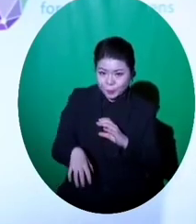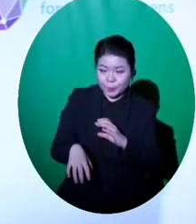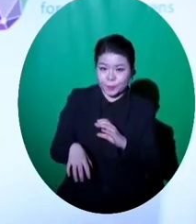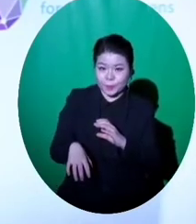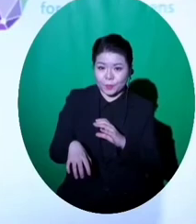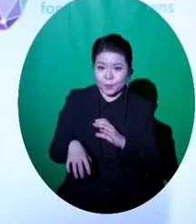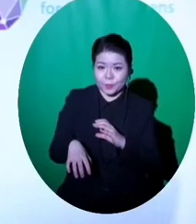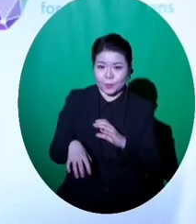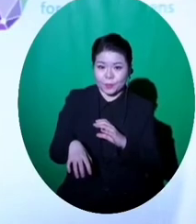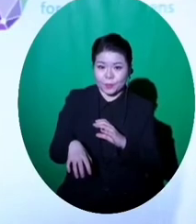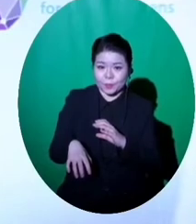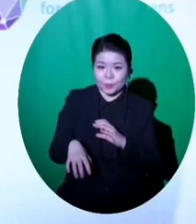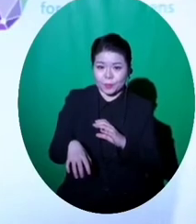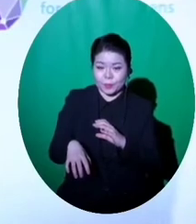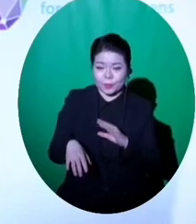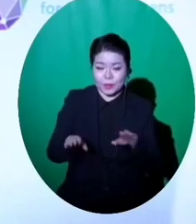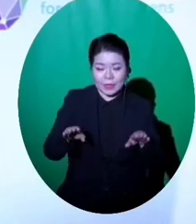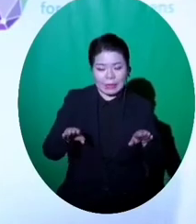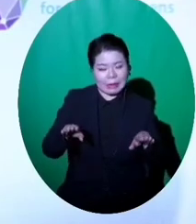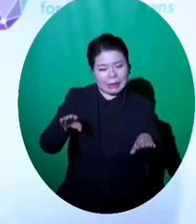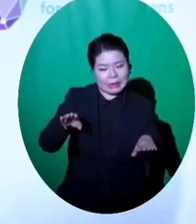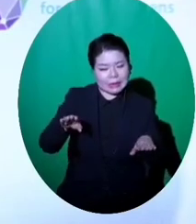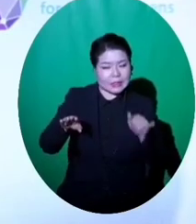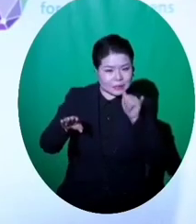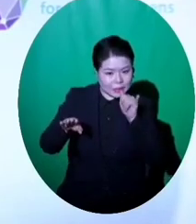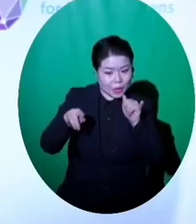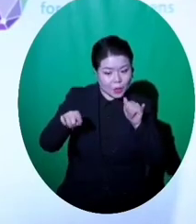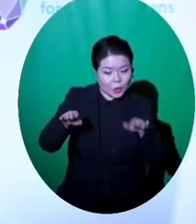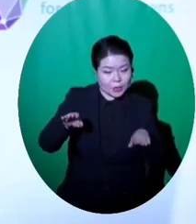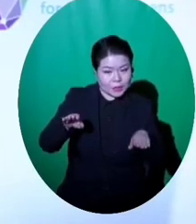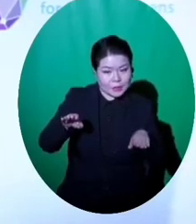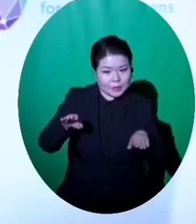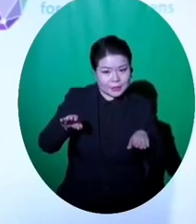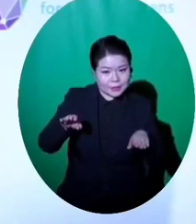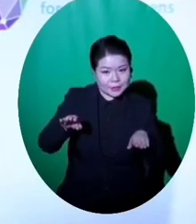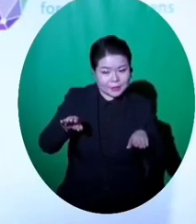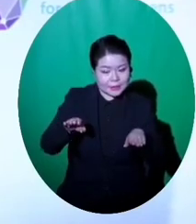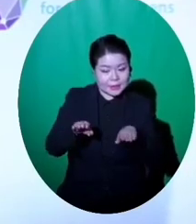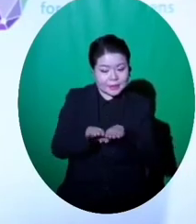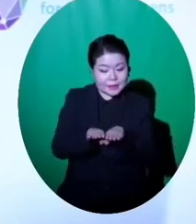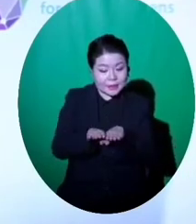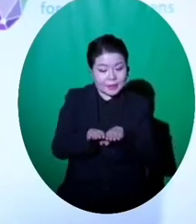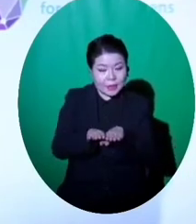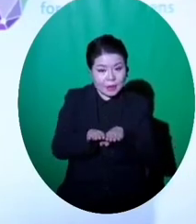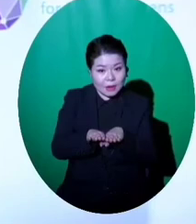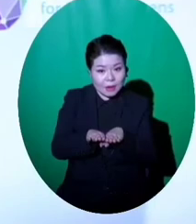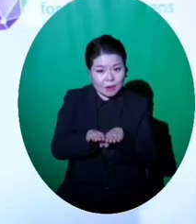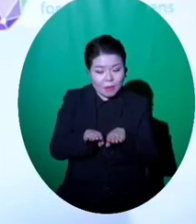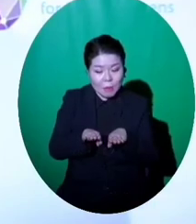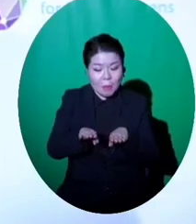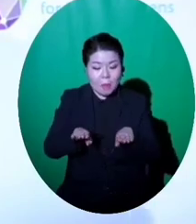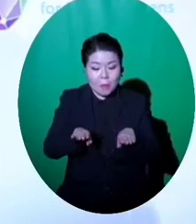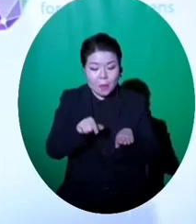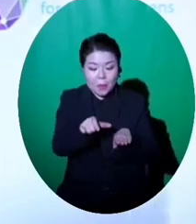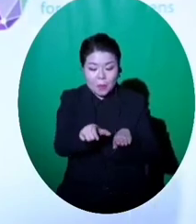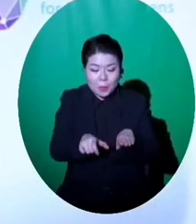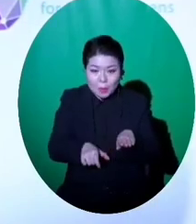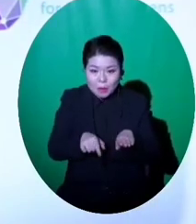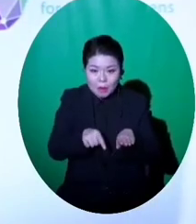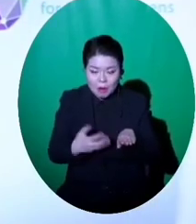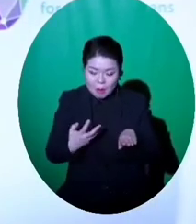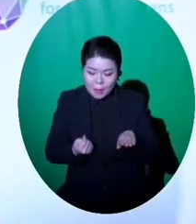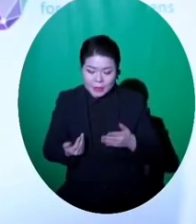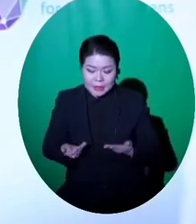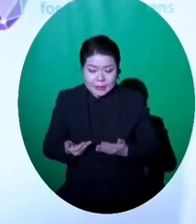including service workers and including emotional labor of many people who work there. So noticing that, and